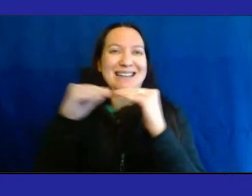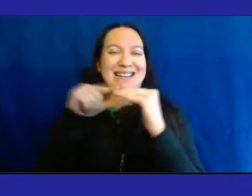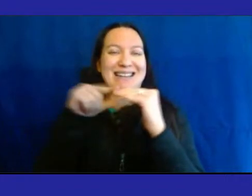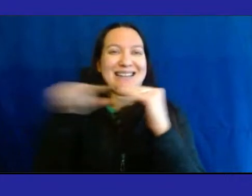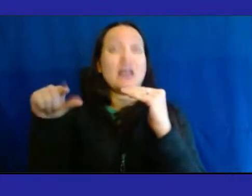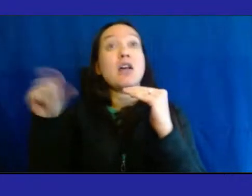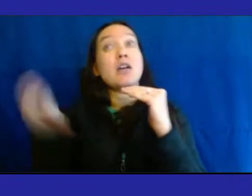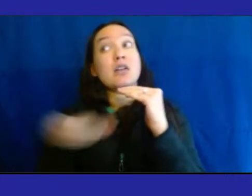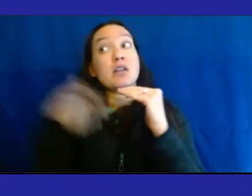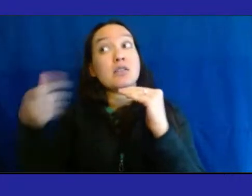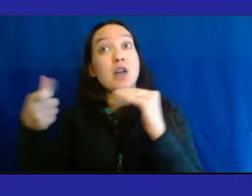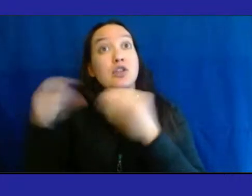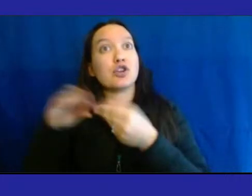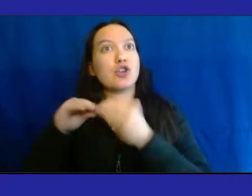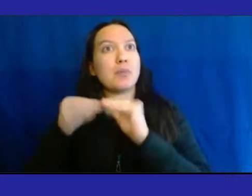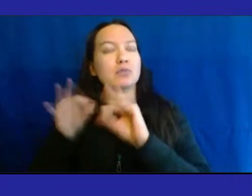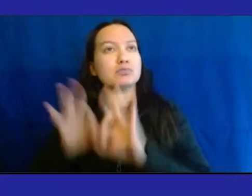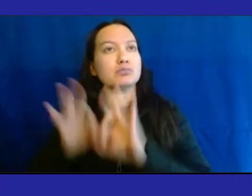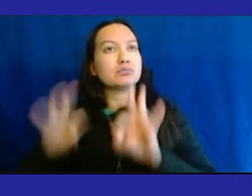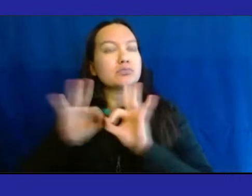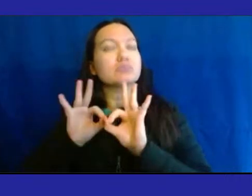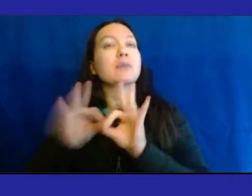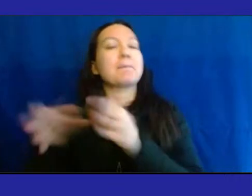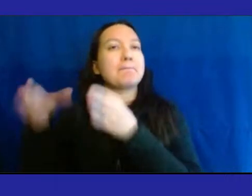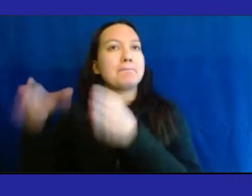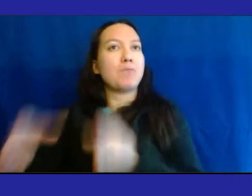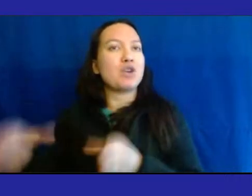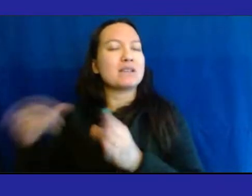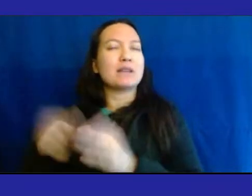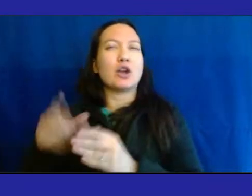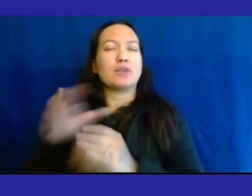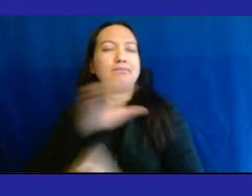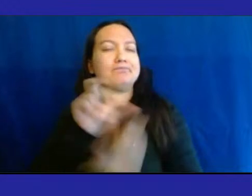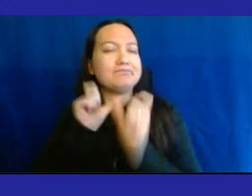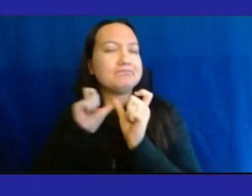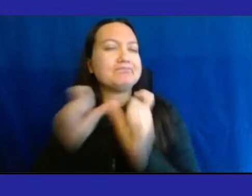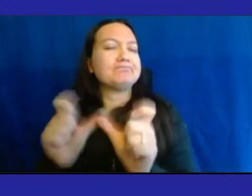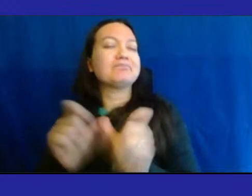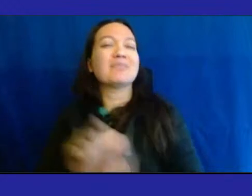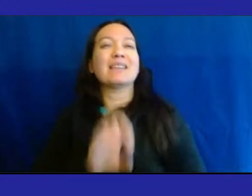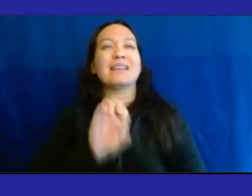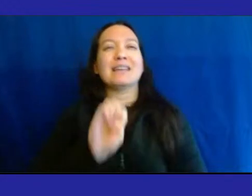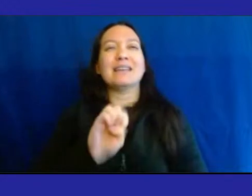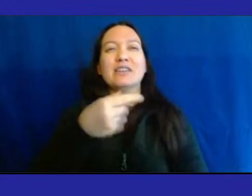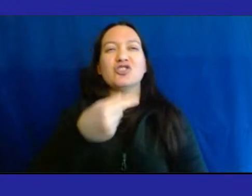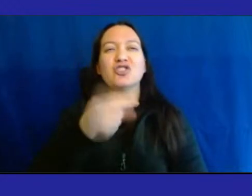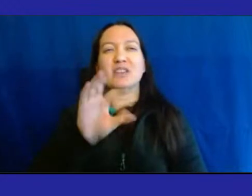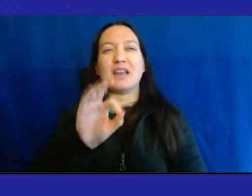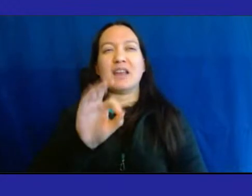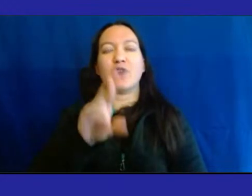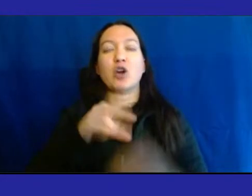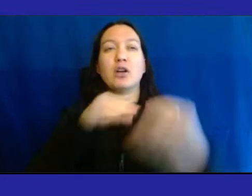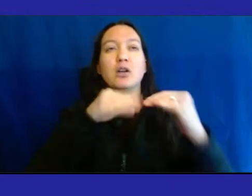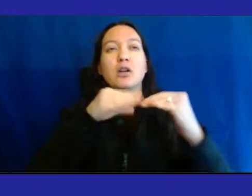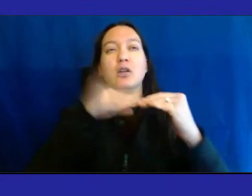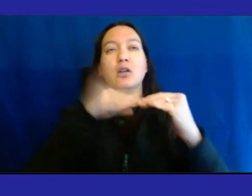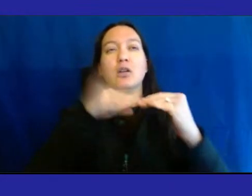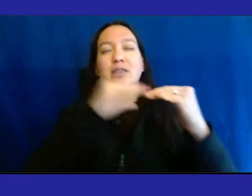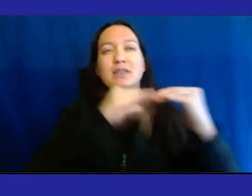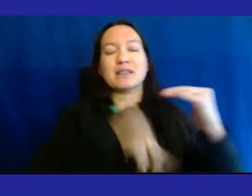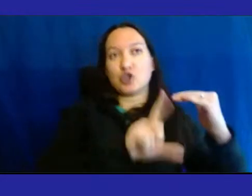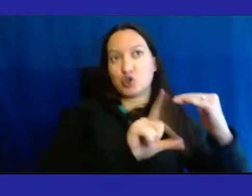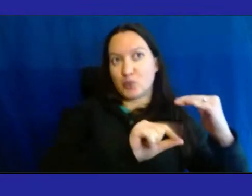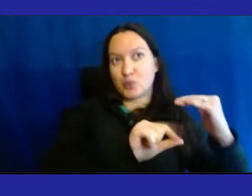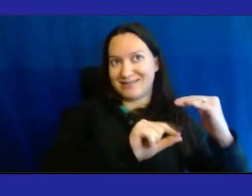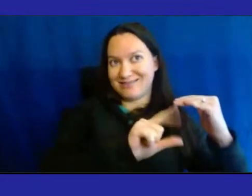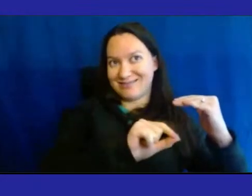EGFR point that's really crucial for a person's clinical trajectory, and that's EGFR greater or less than 20. A